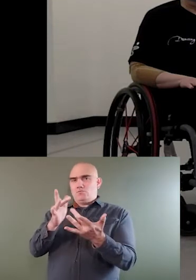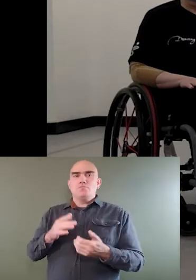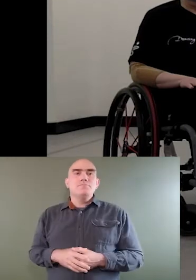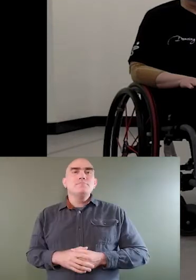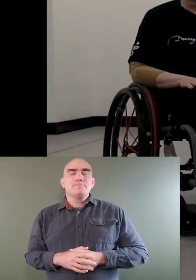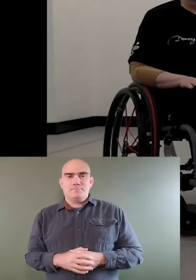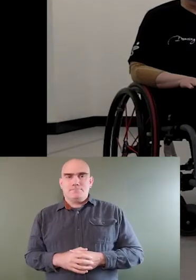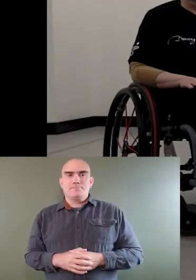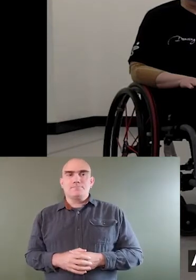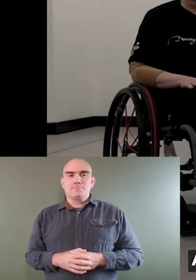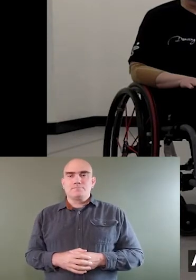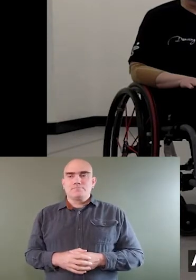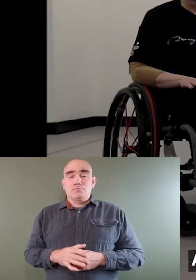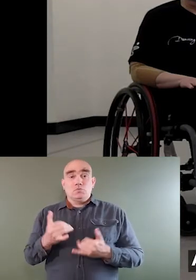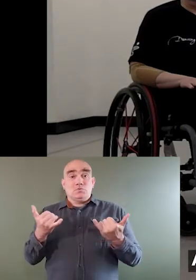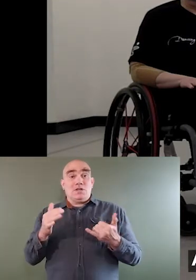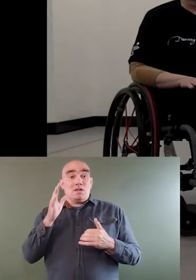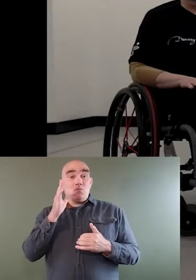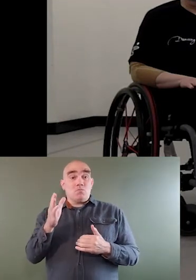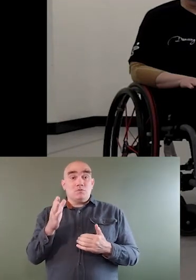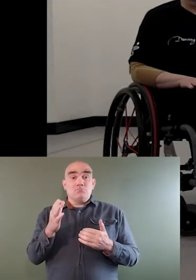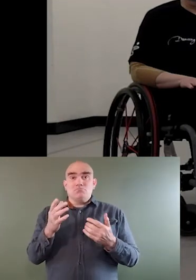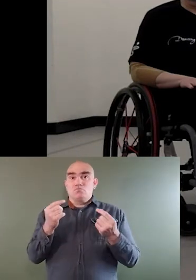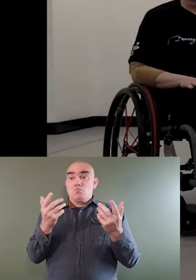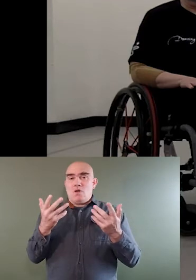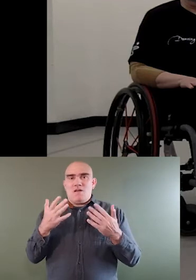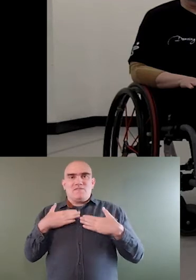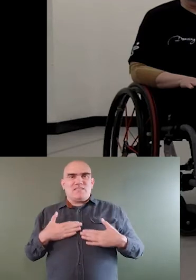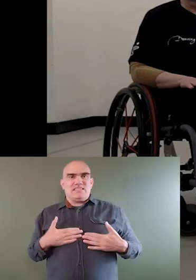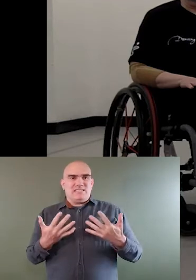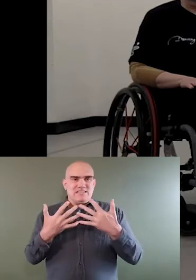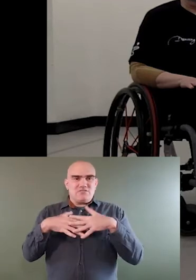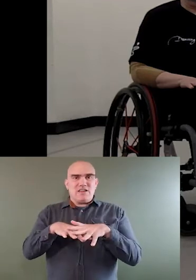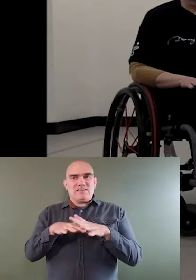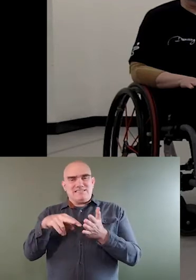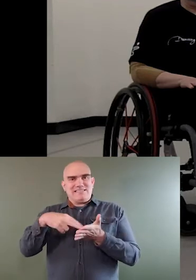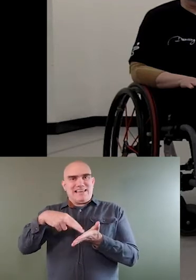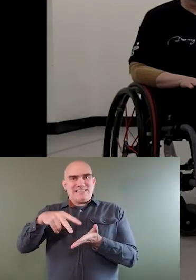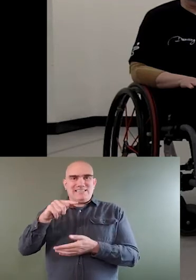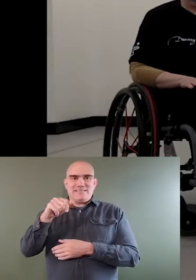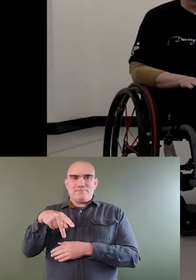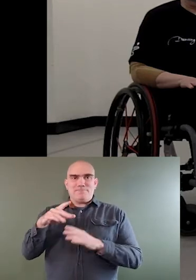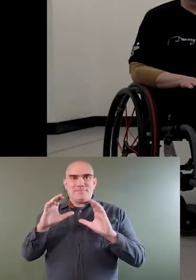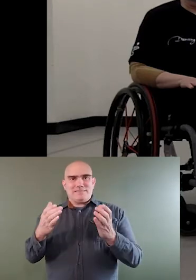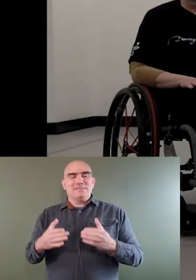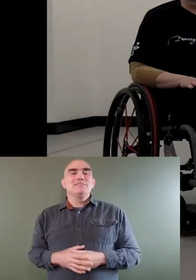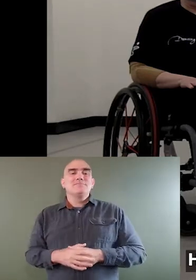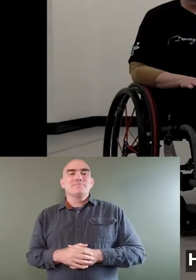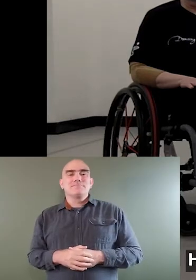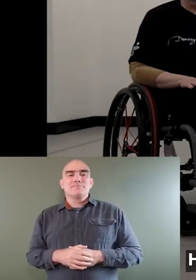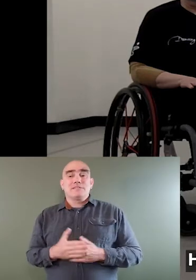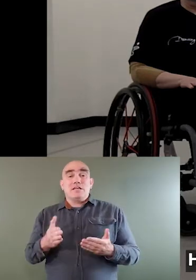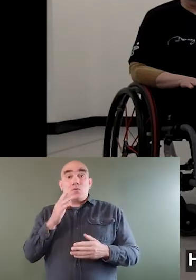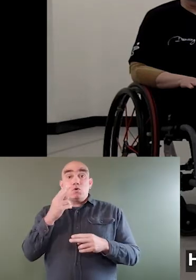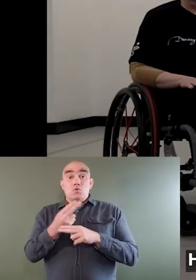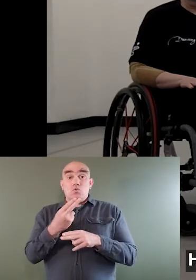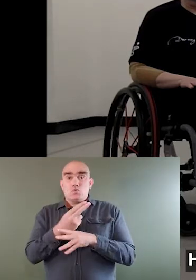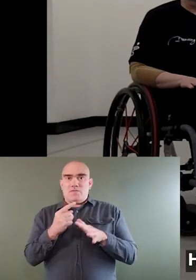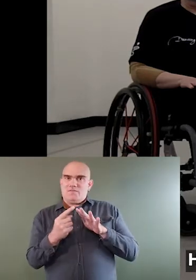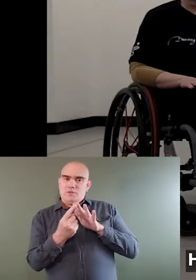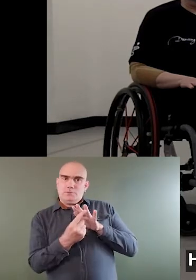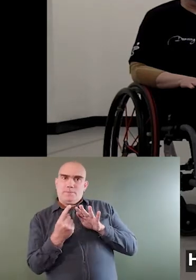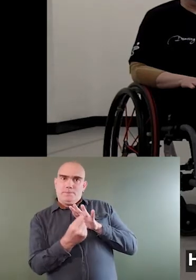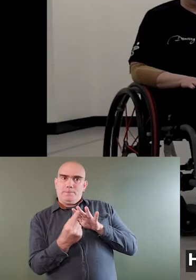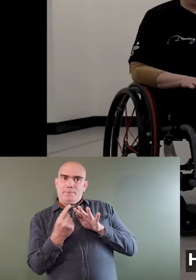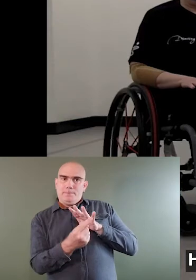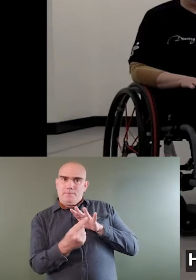outreach. And today we're going to be doing a physically integrated dance tap class. Here we will